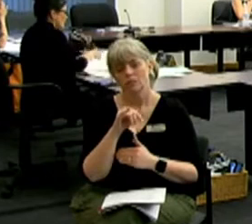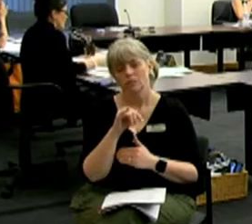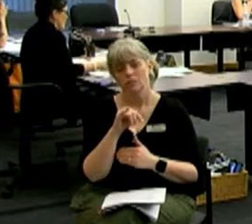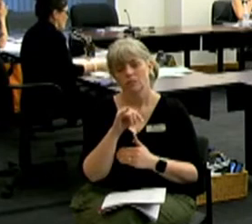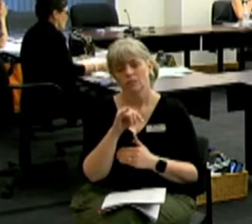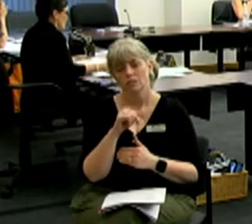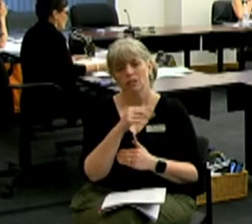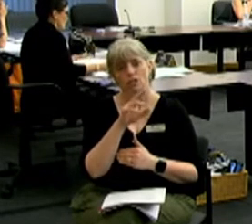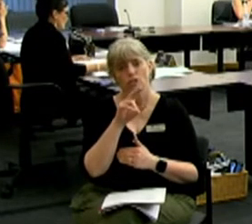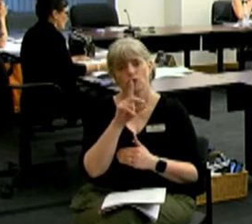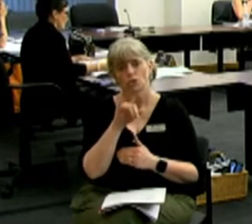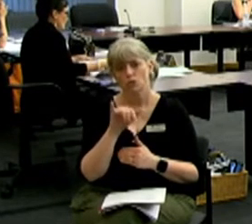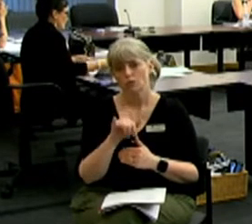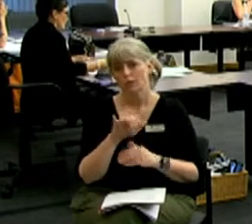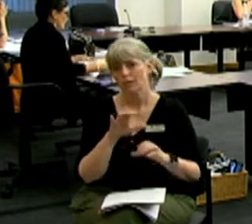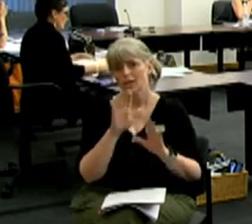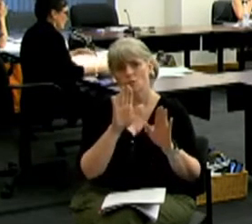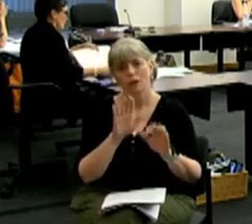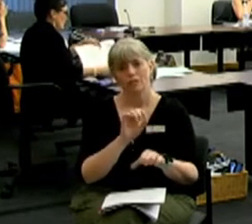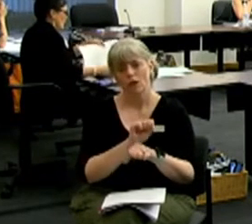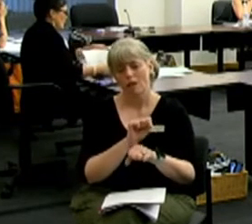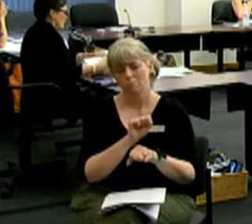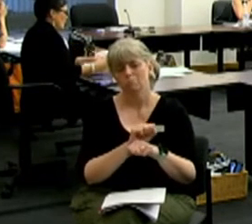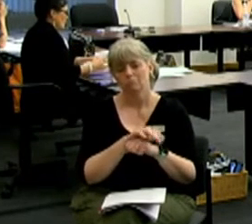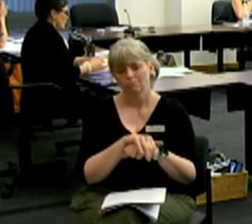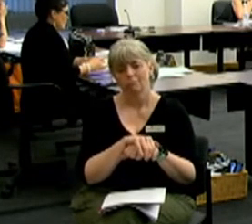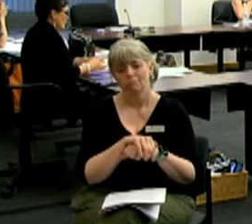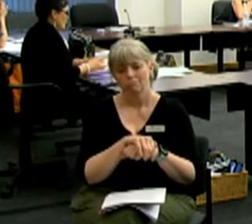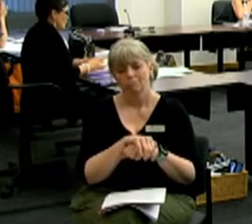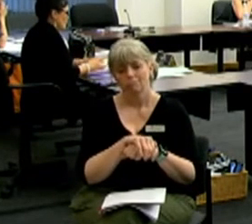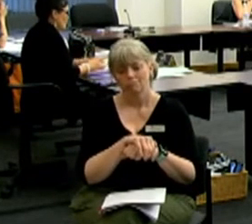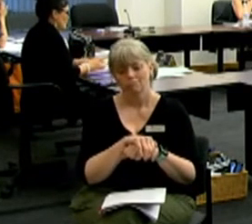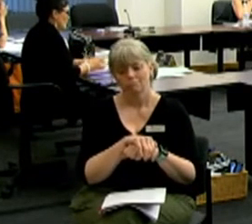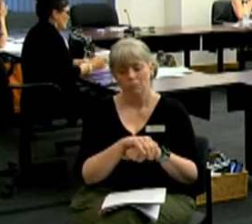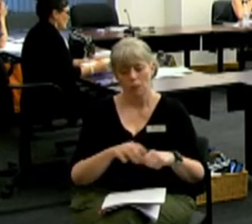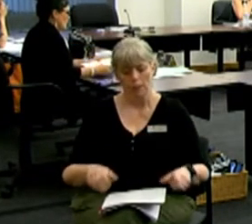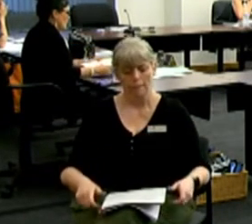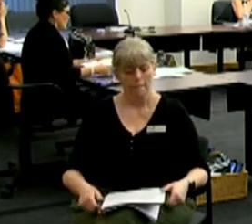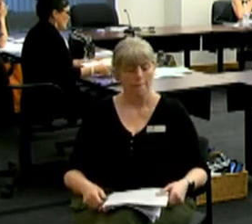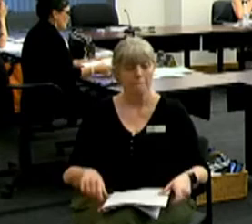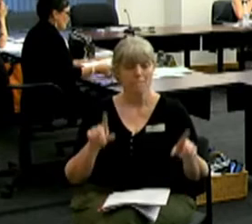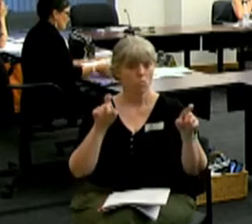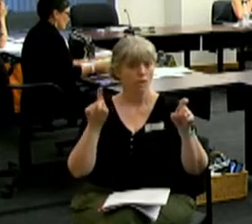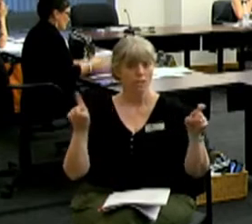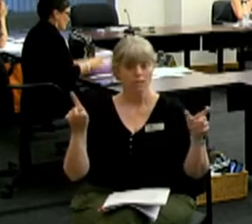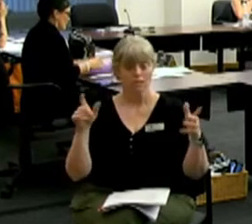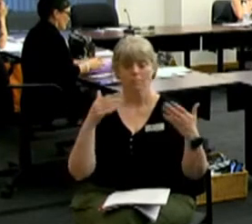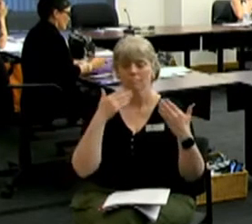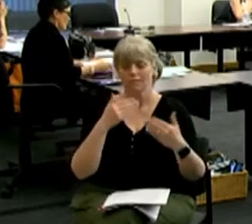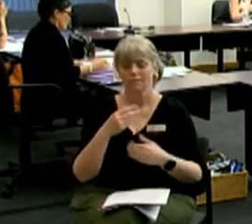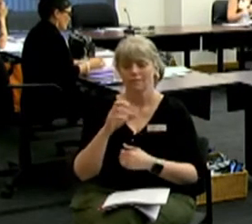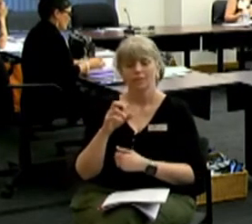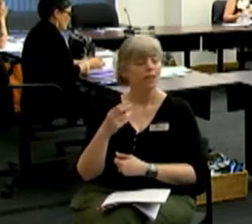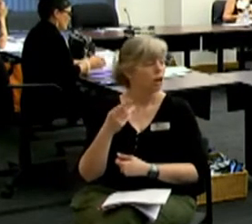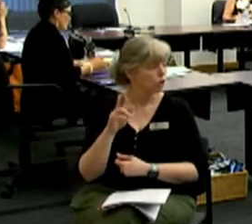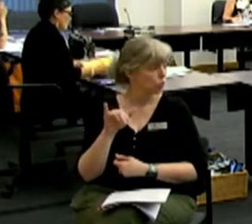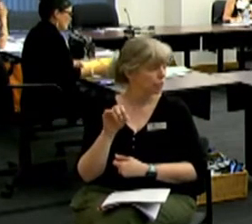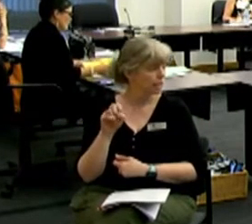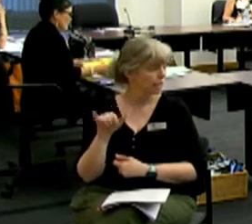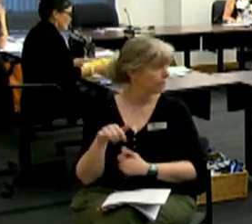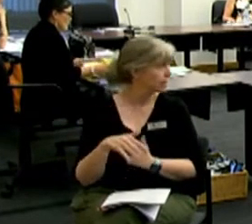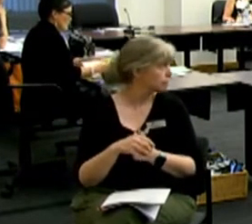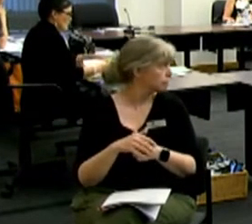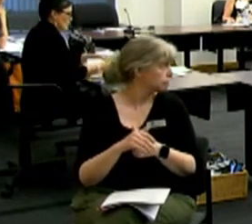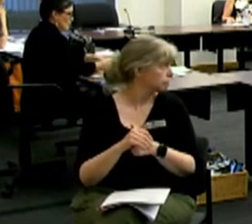Judy. I think it was great. You did a great job. thank you. Any other questions? Thank you. Thank you, Chrissy.